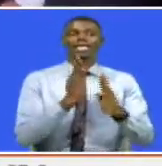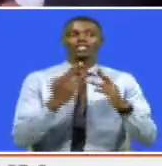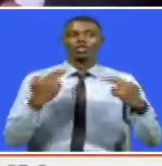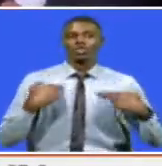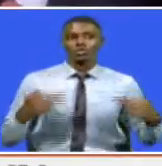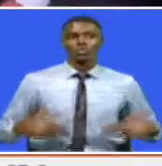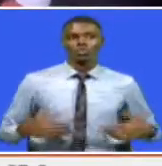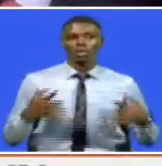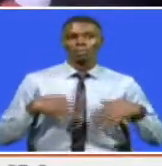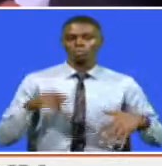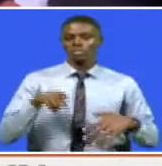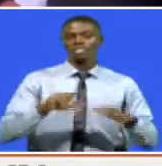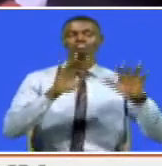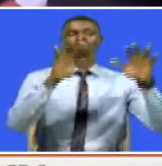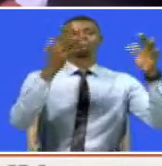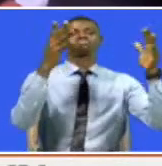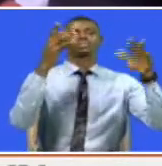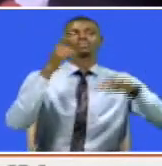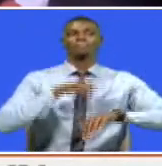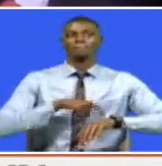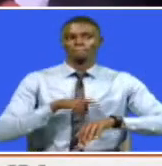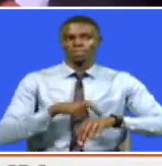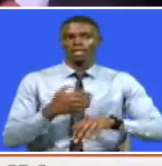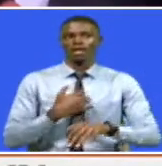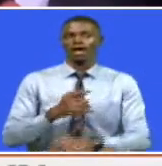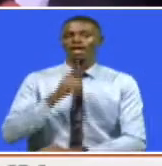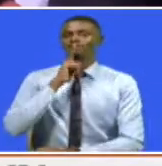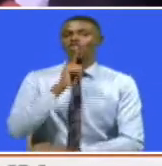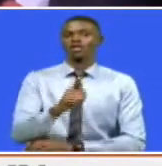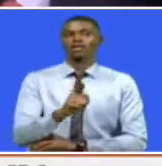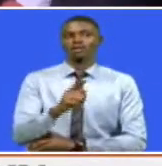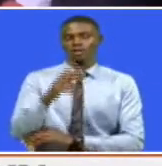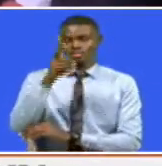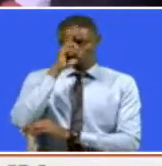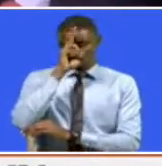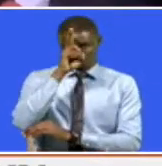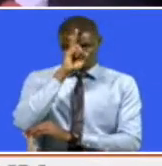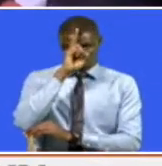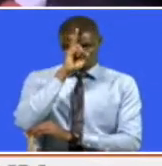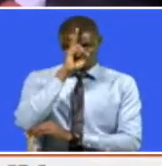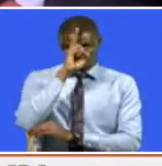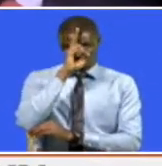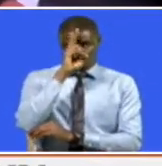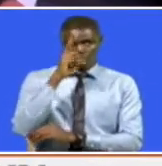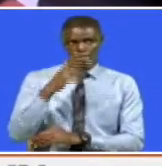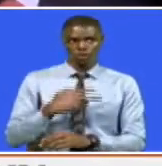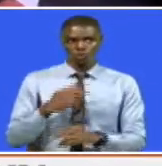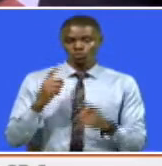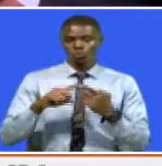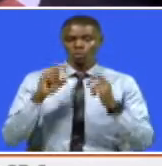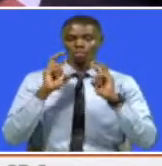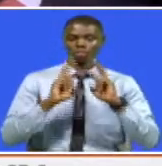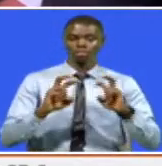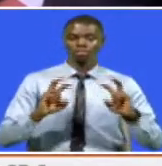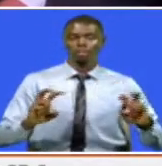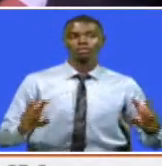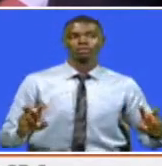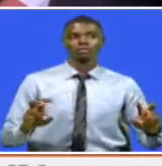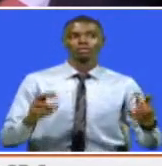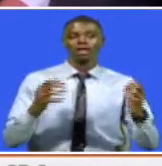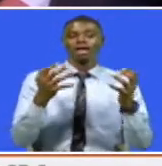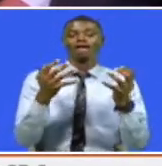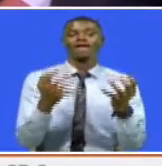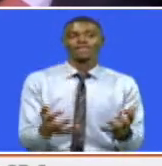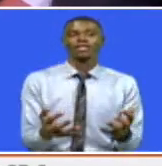this festive season, I have directed the police to crack down